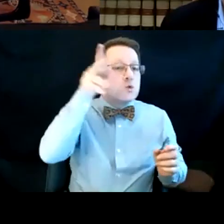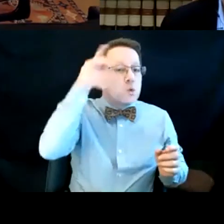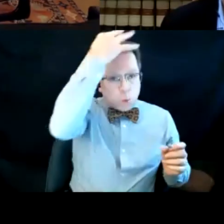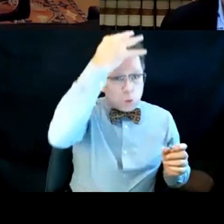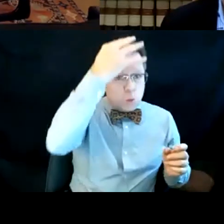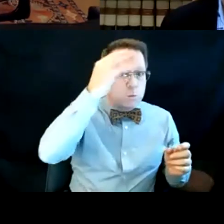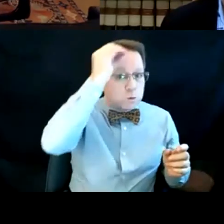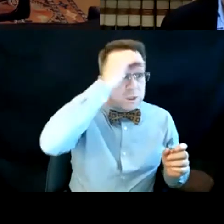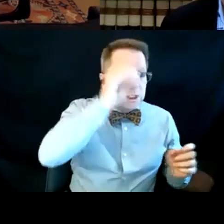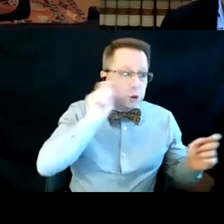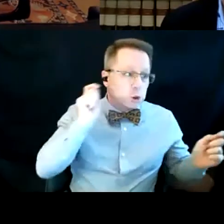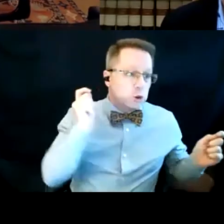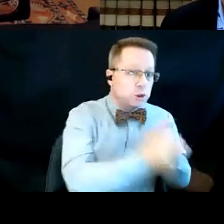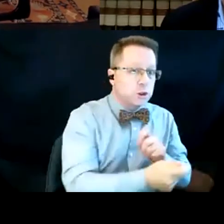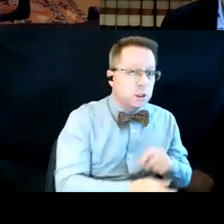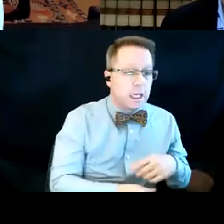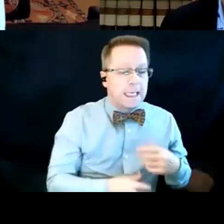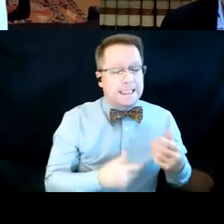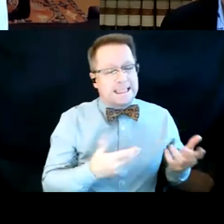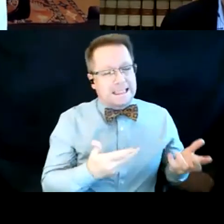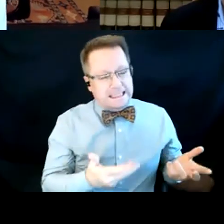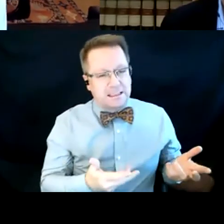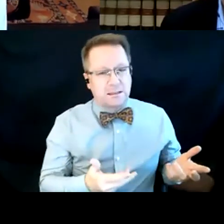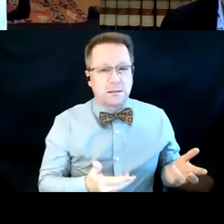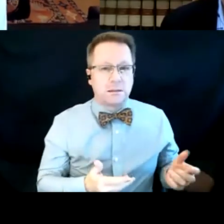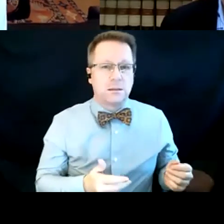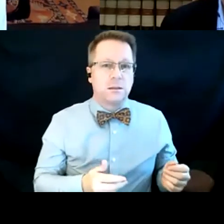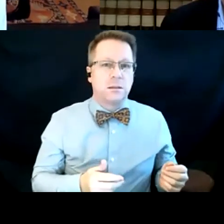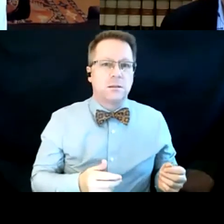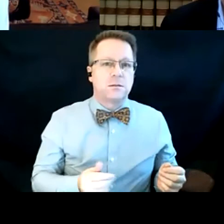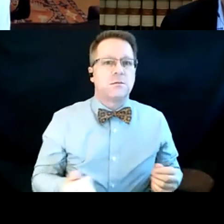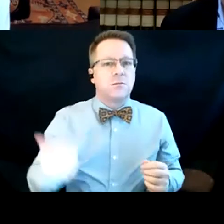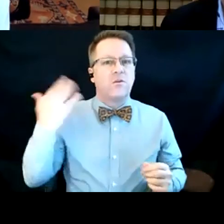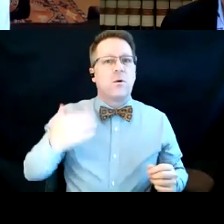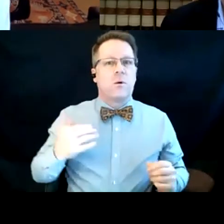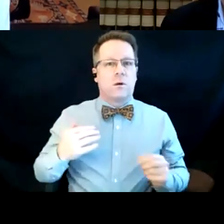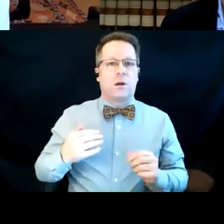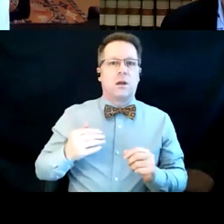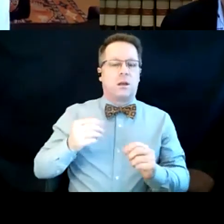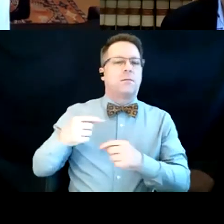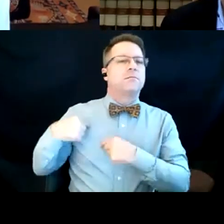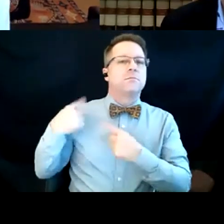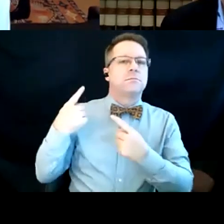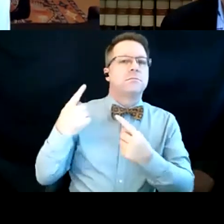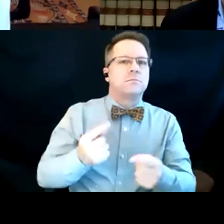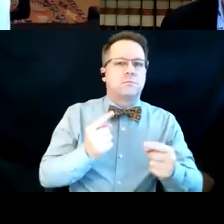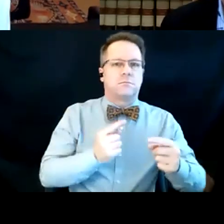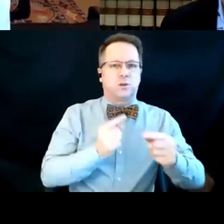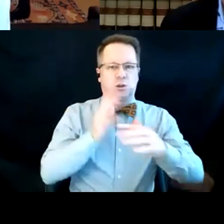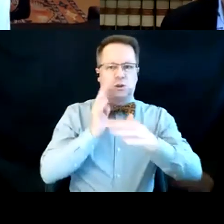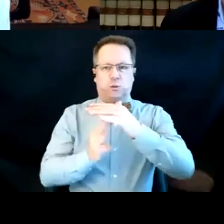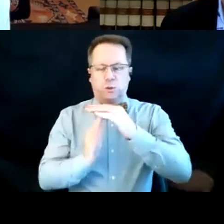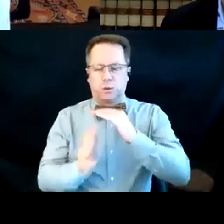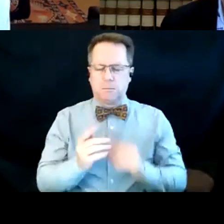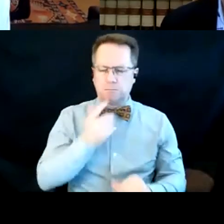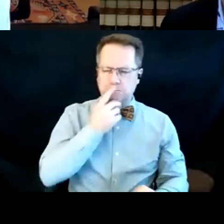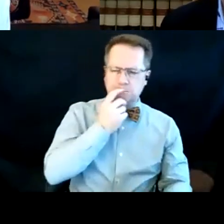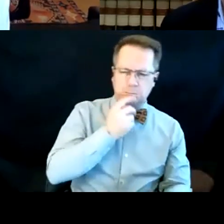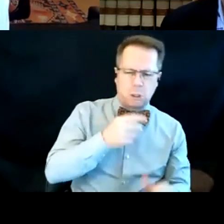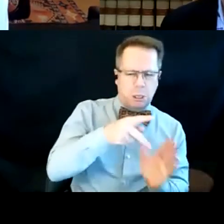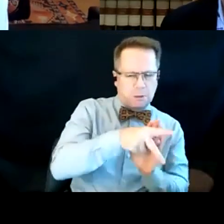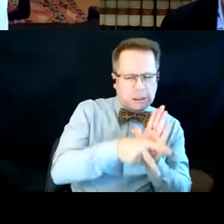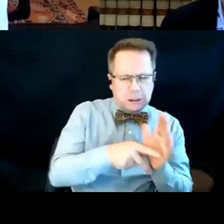famously spotty, had a mixed record when it came to immigration policy. And it's for the reason David elaborated on. It's